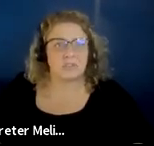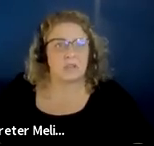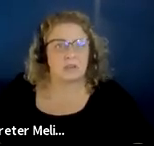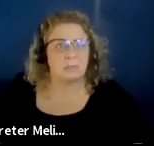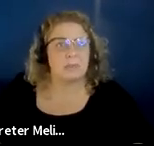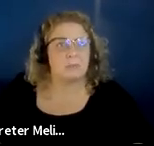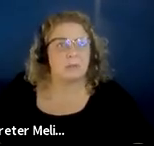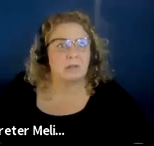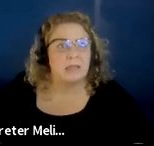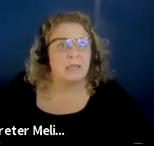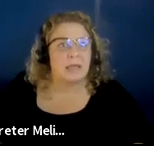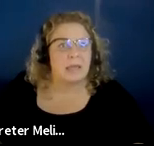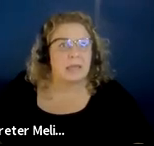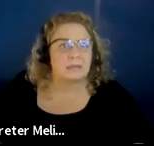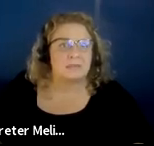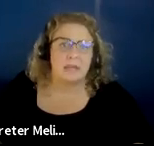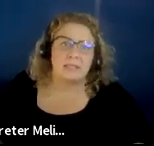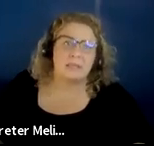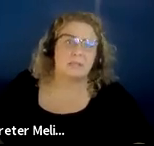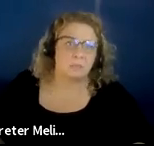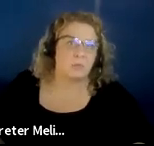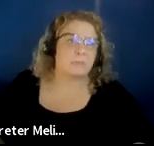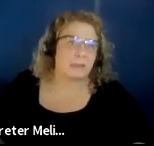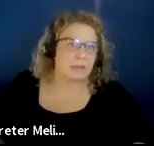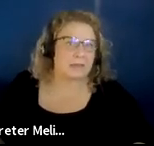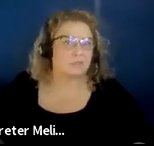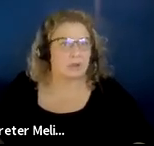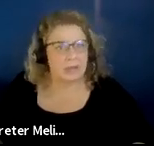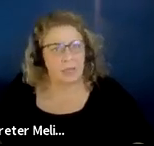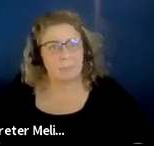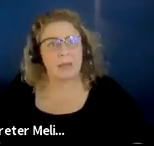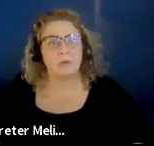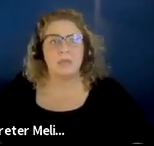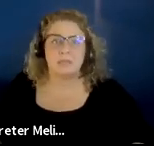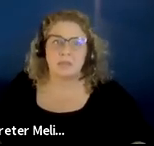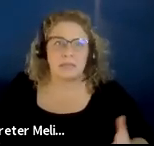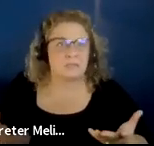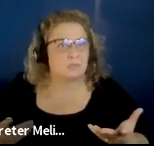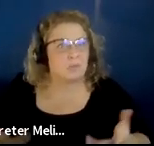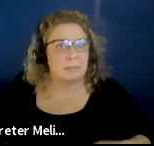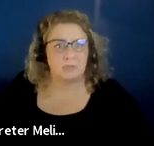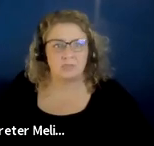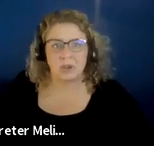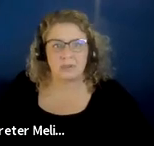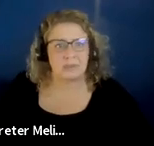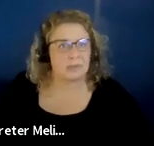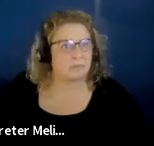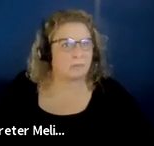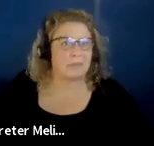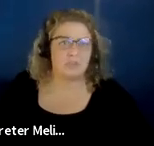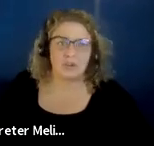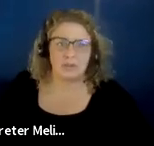there's just a lot of people. And I think with my client, I'm trying to help out. The client's screaming and trying to